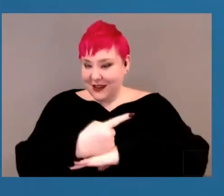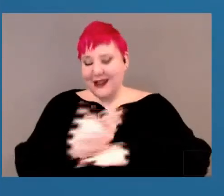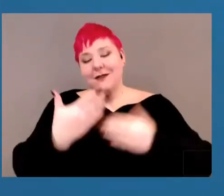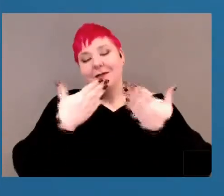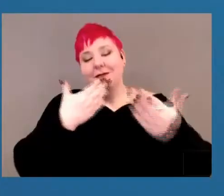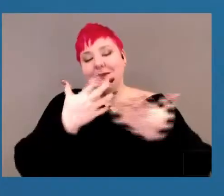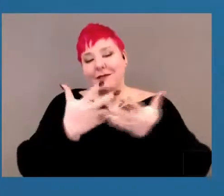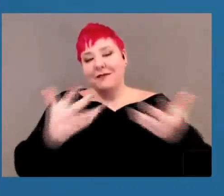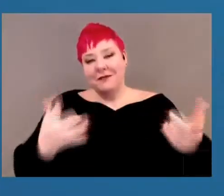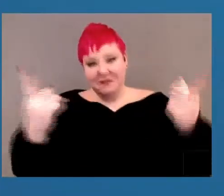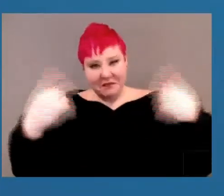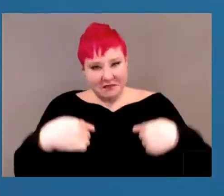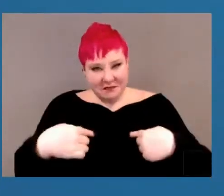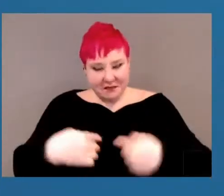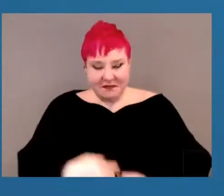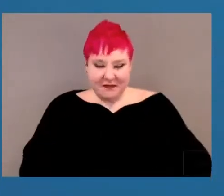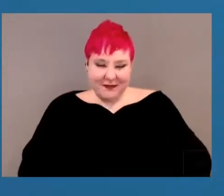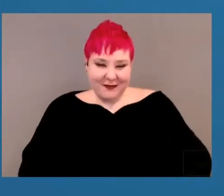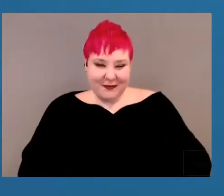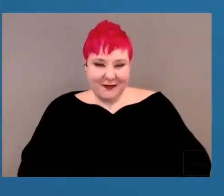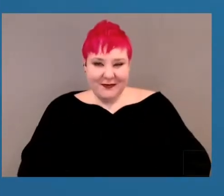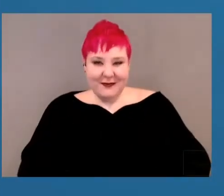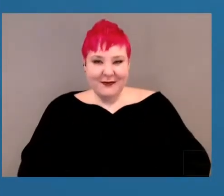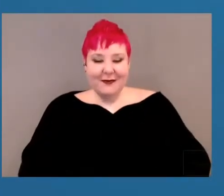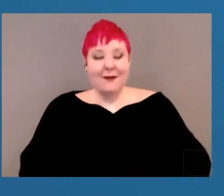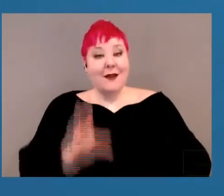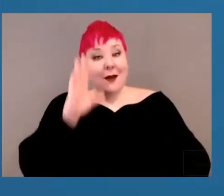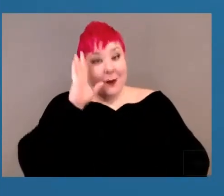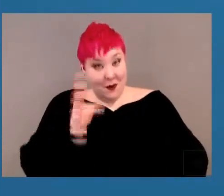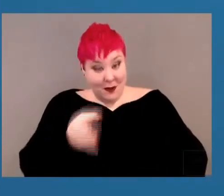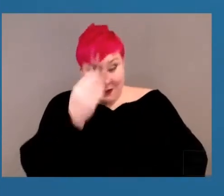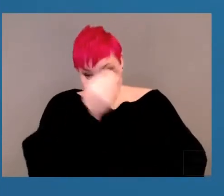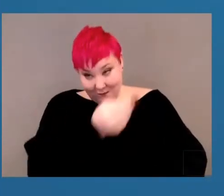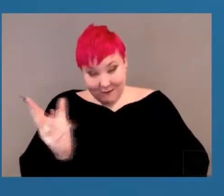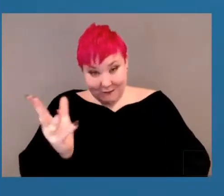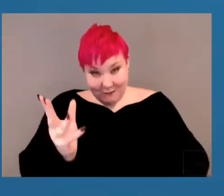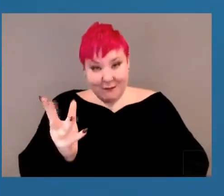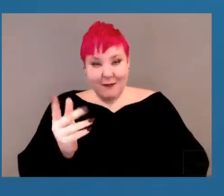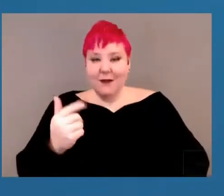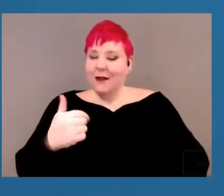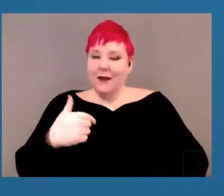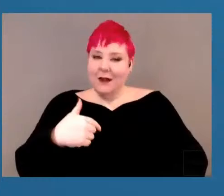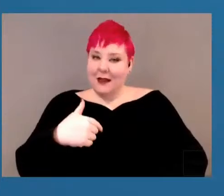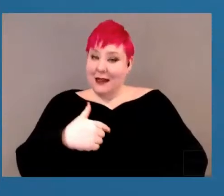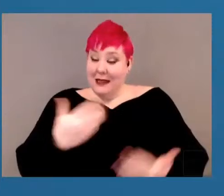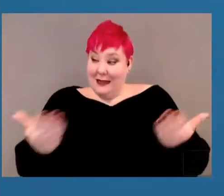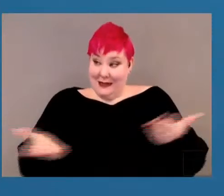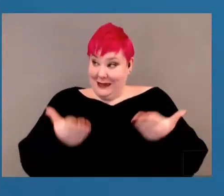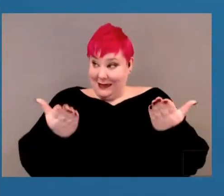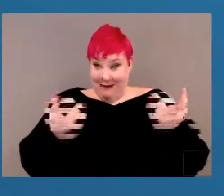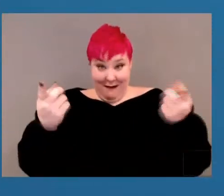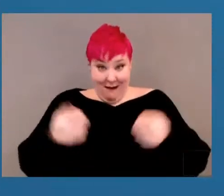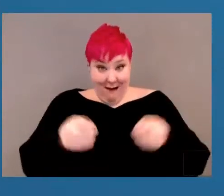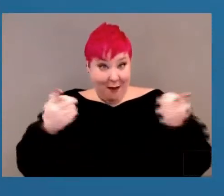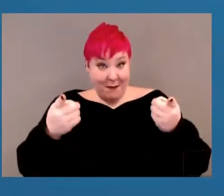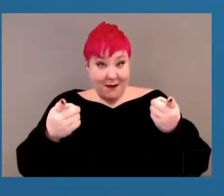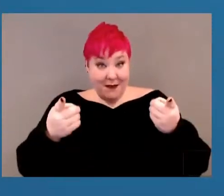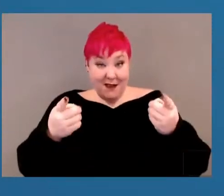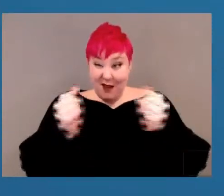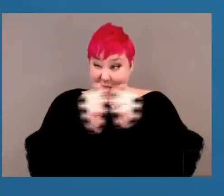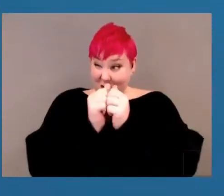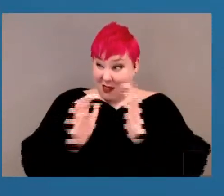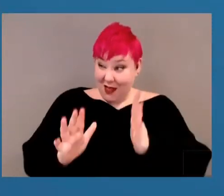here. I will say that we would not be here today without Governor Hochul's vision